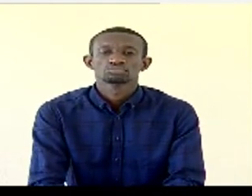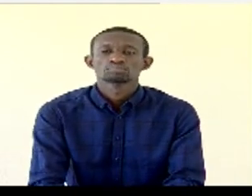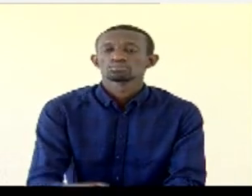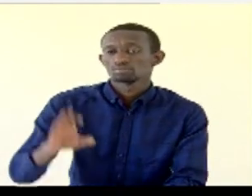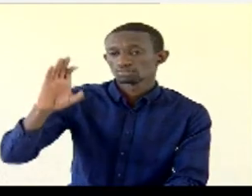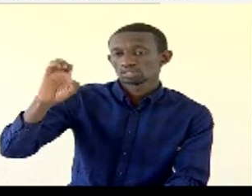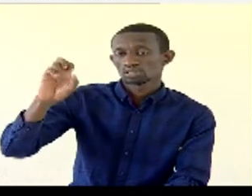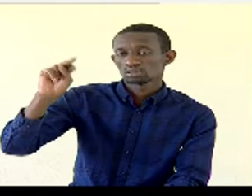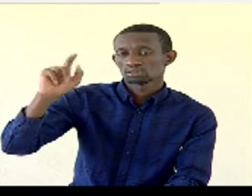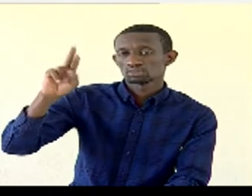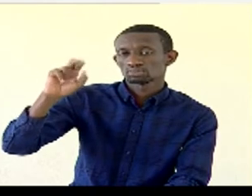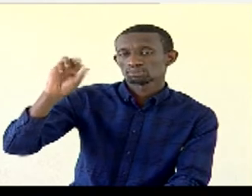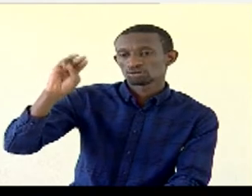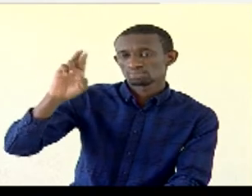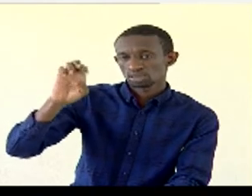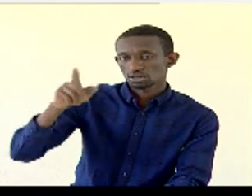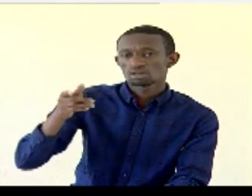Centromere, centrosome.